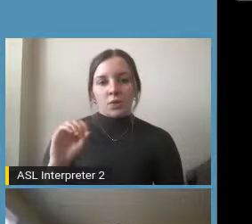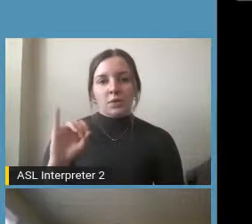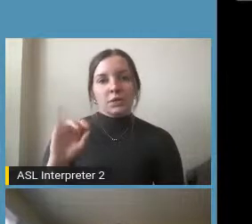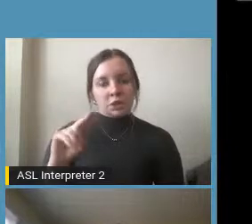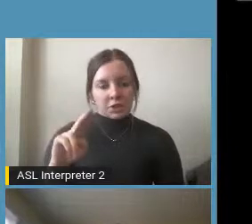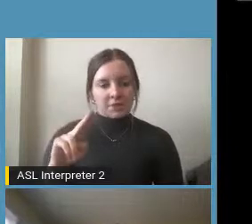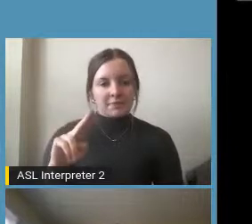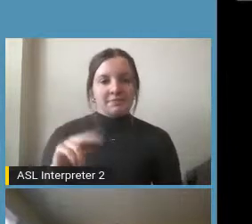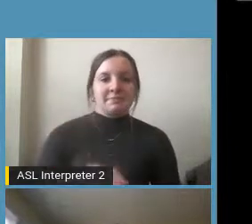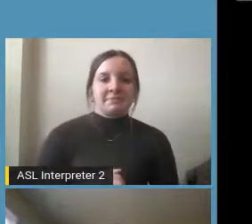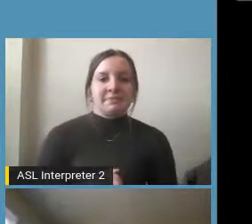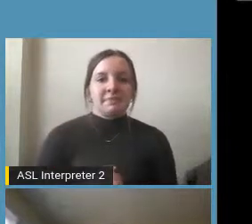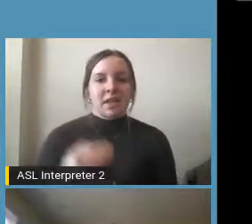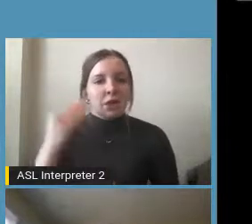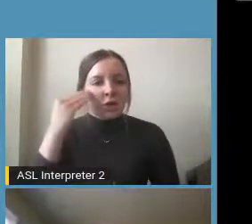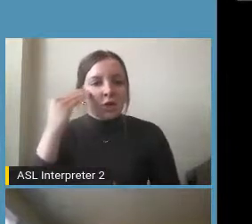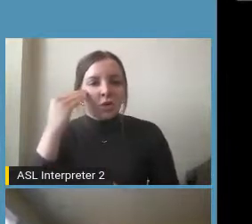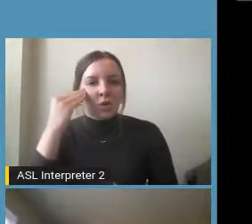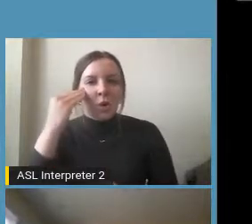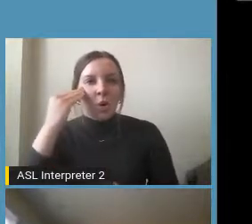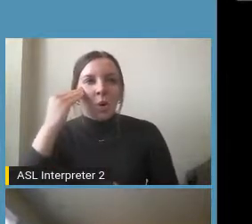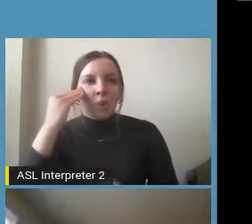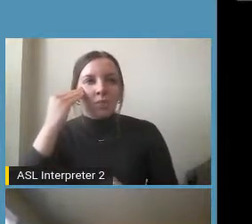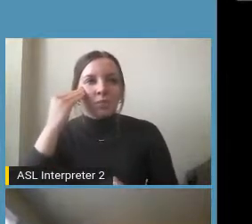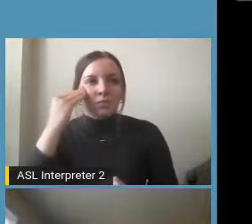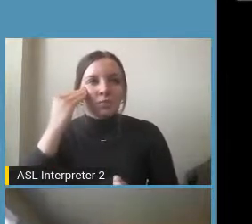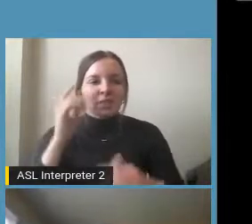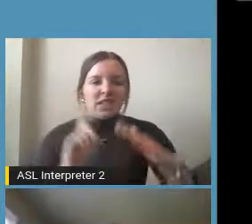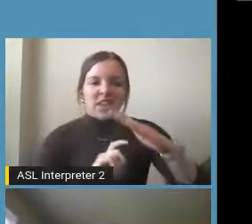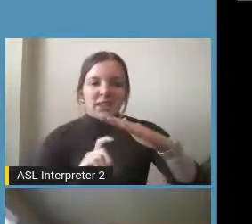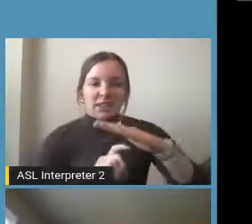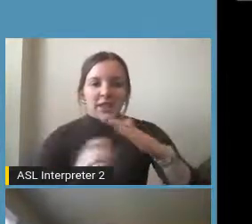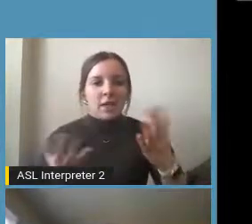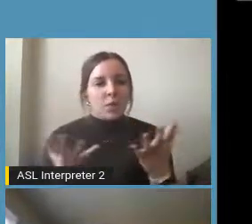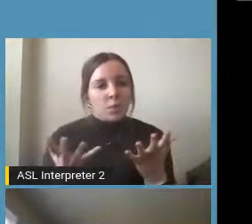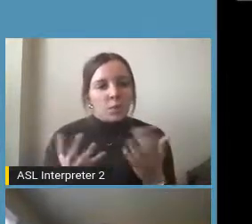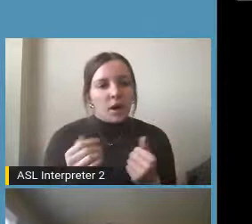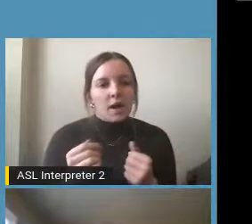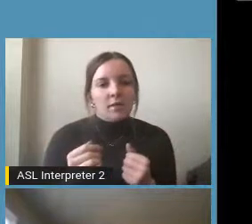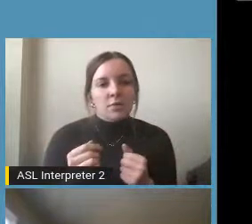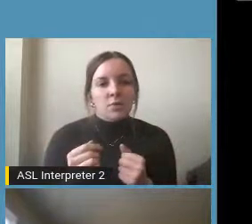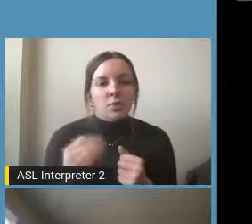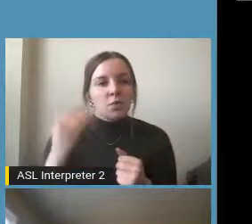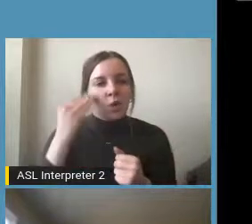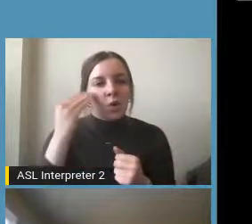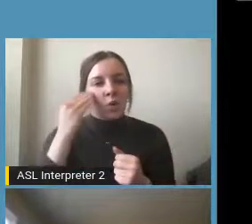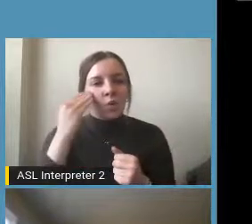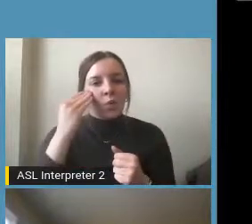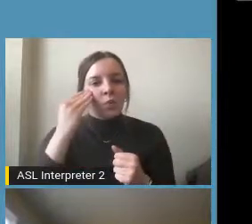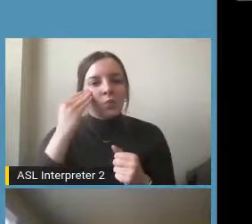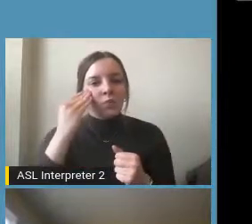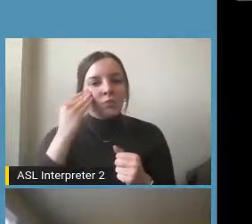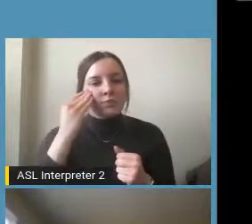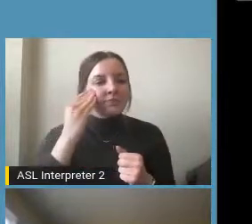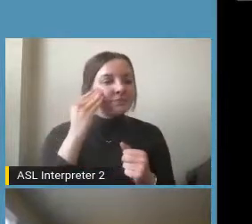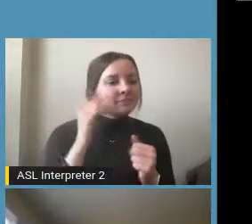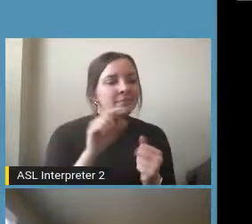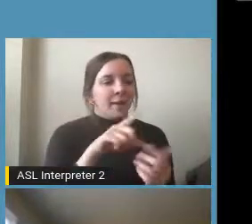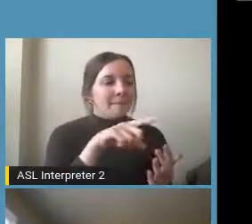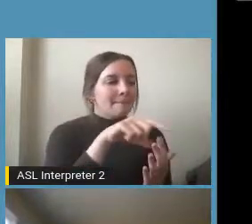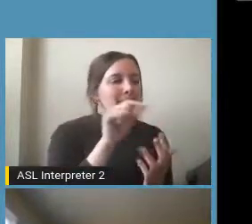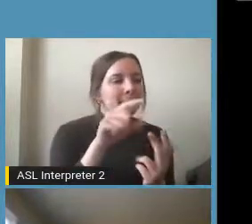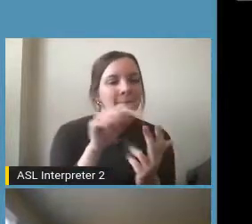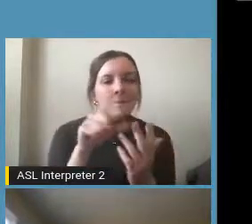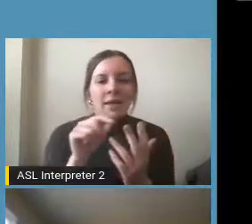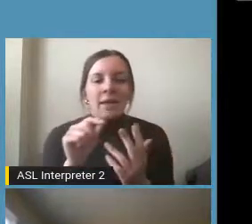in order to get the right equipment aligned with the right results. That's a general thing you need to know, but we're not going to go into too much